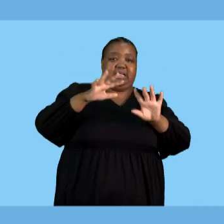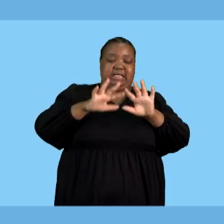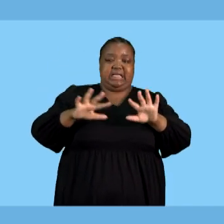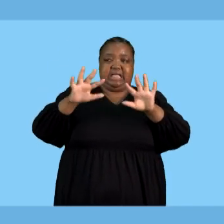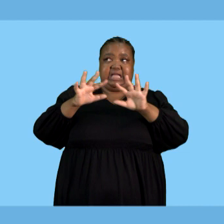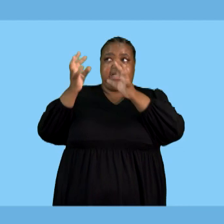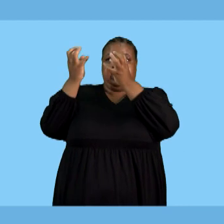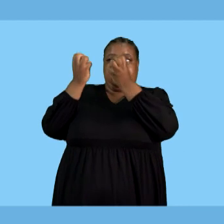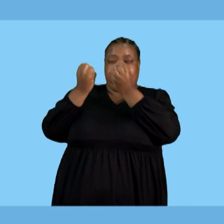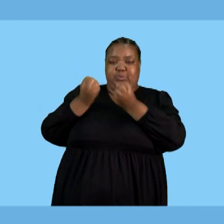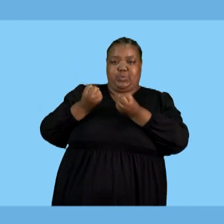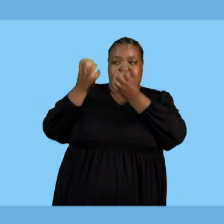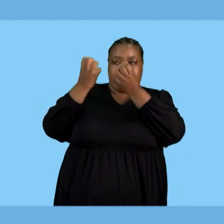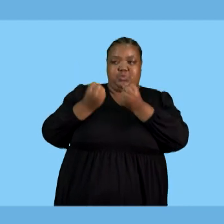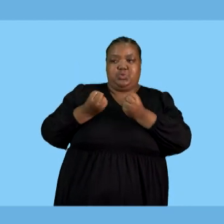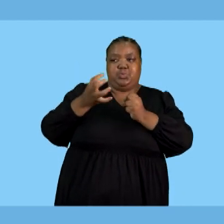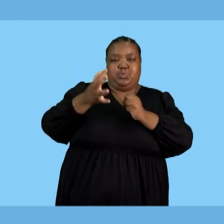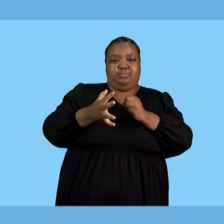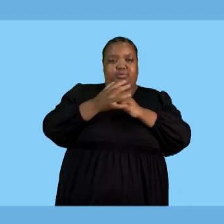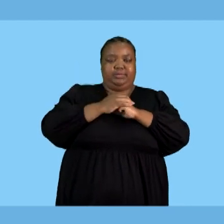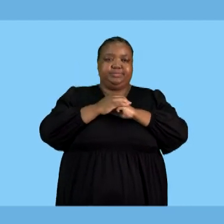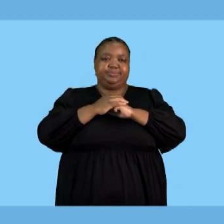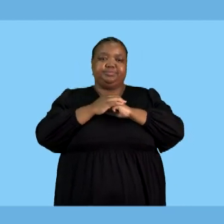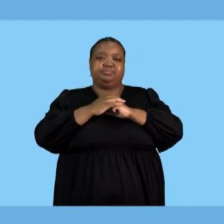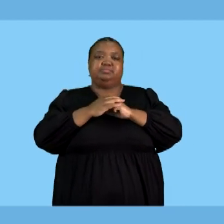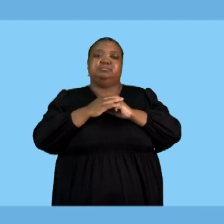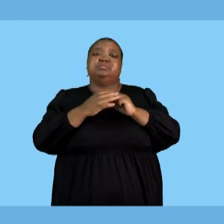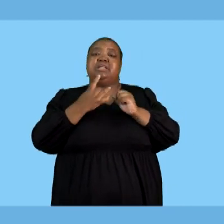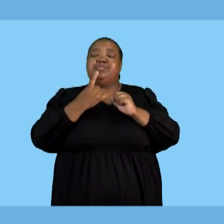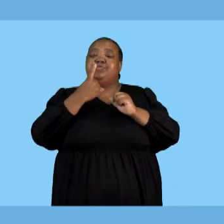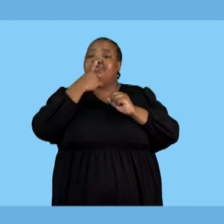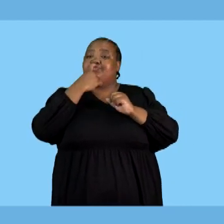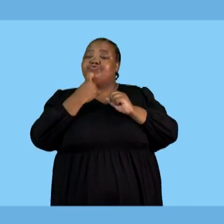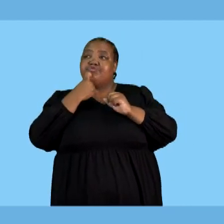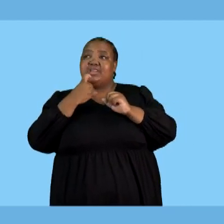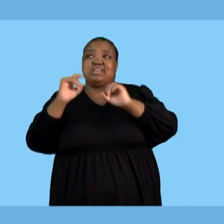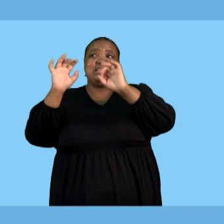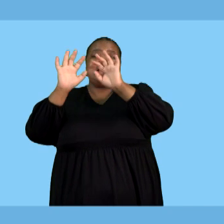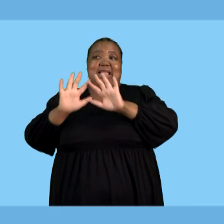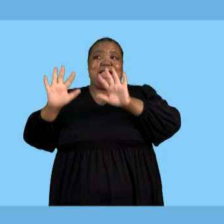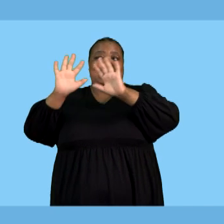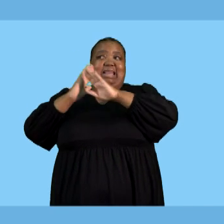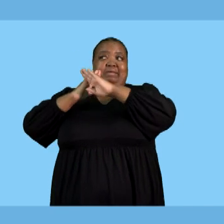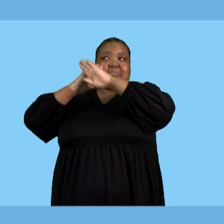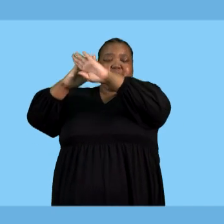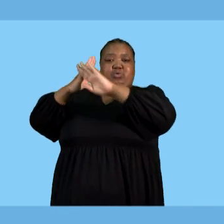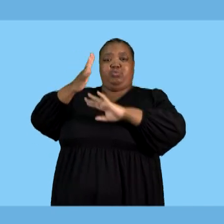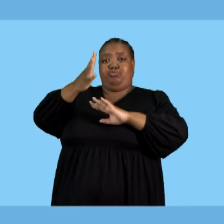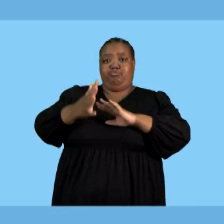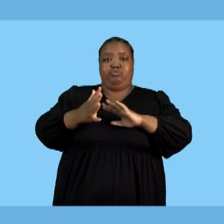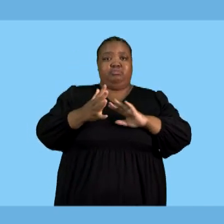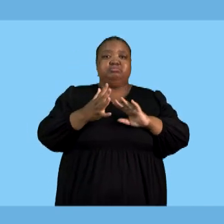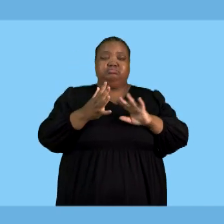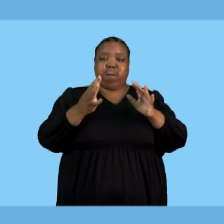absorbed. So all of the colors are going to be absorbed except for the red color. So except for the red.